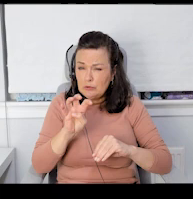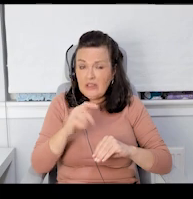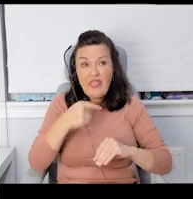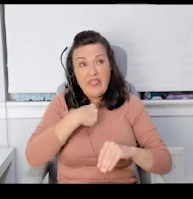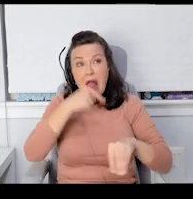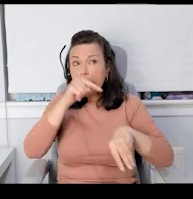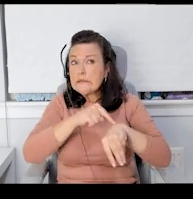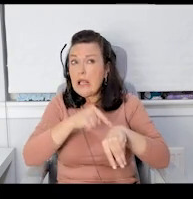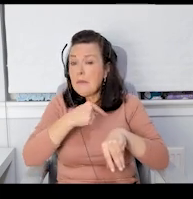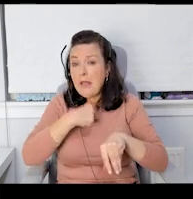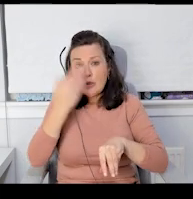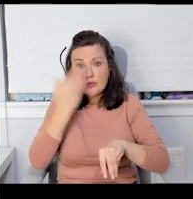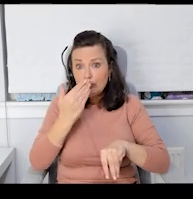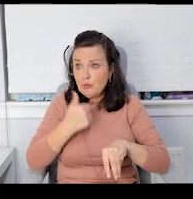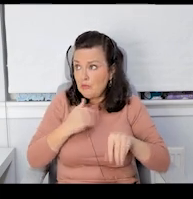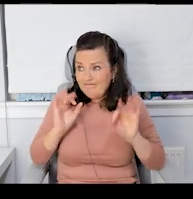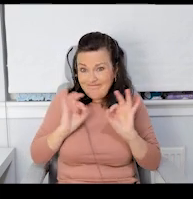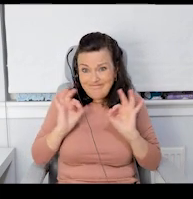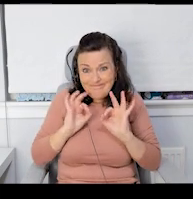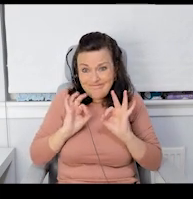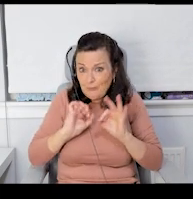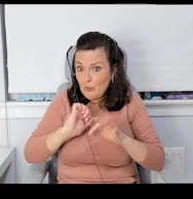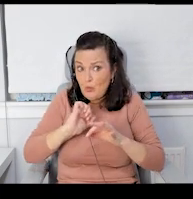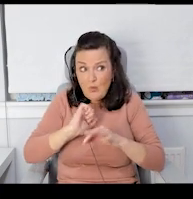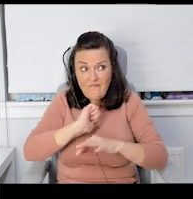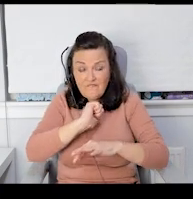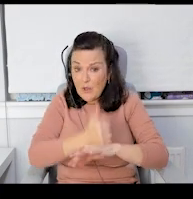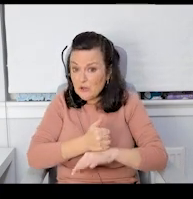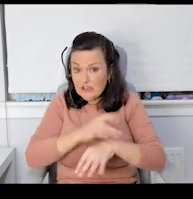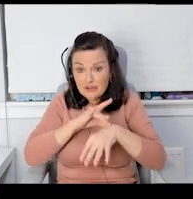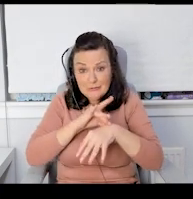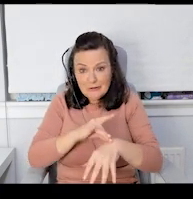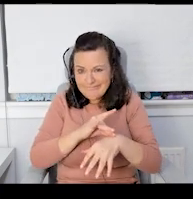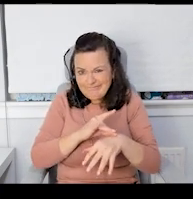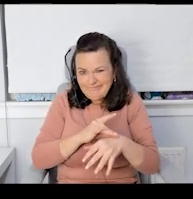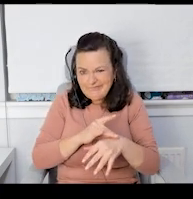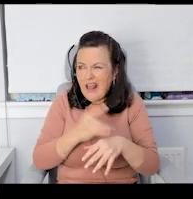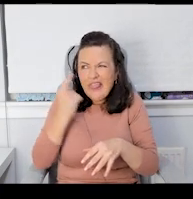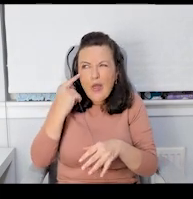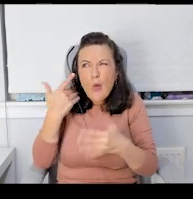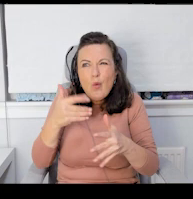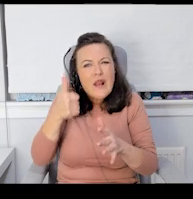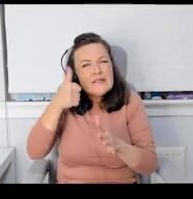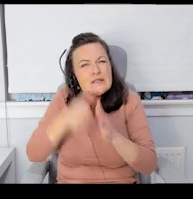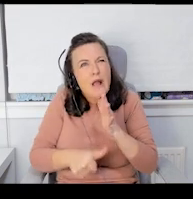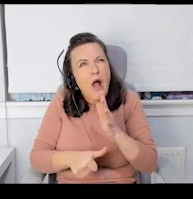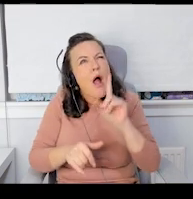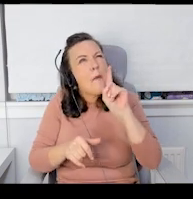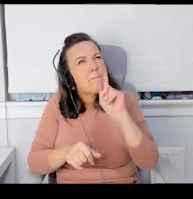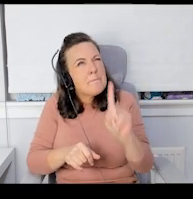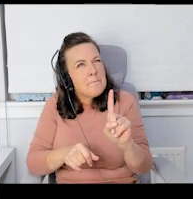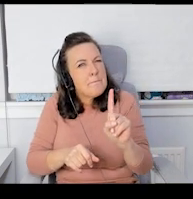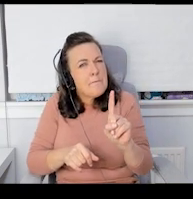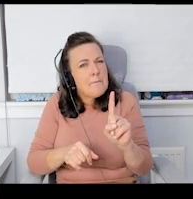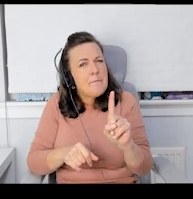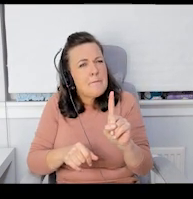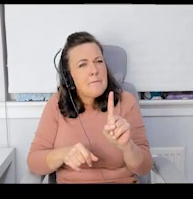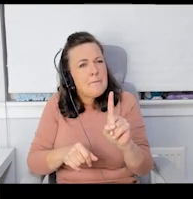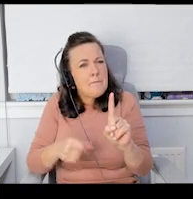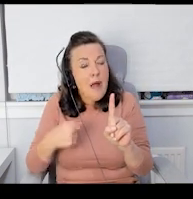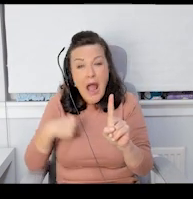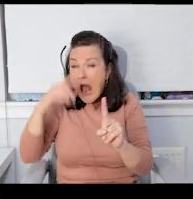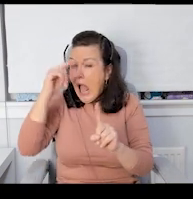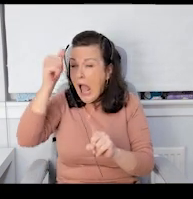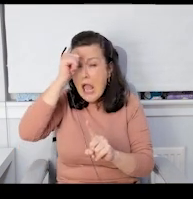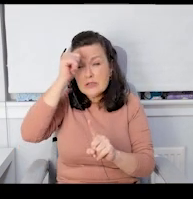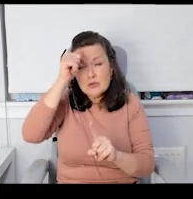didn't exist. I didn't do a foundation apprenticeship at school. However, I knew from probably a younger age, I